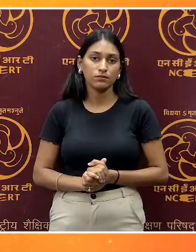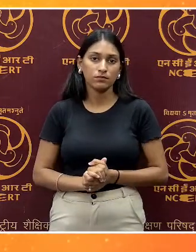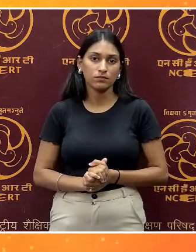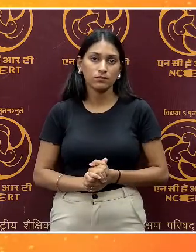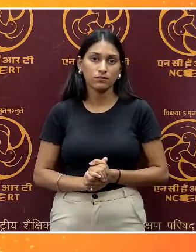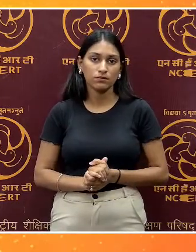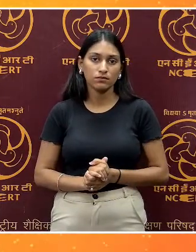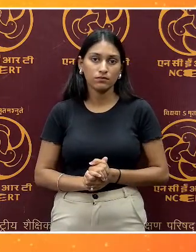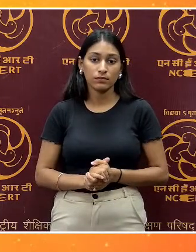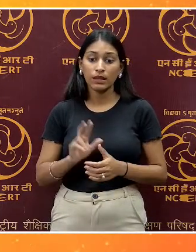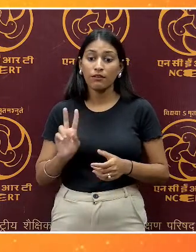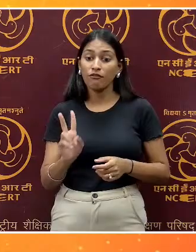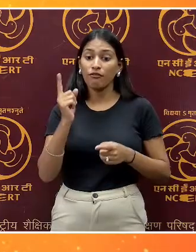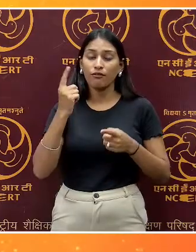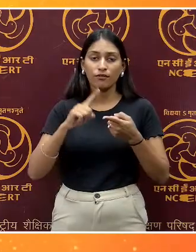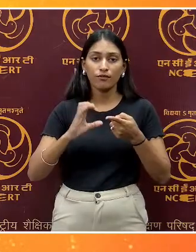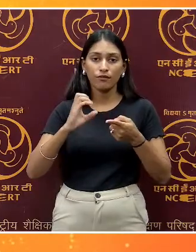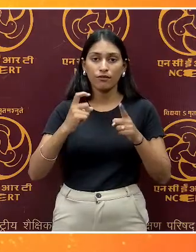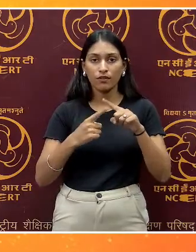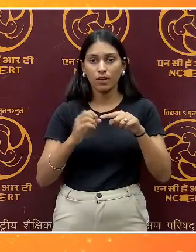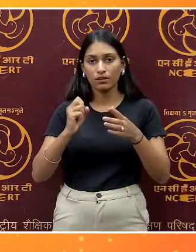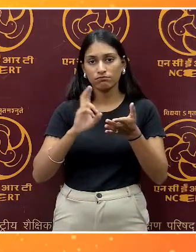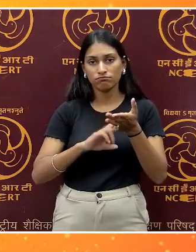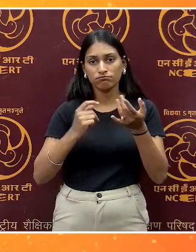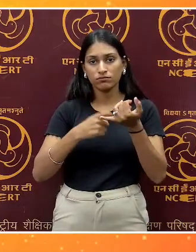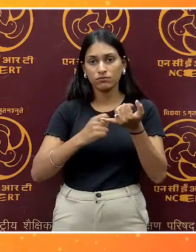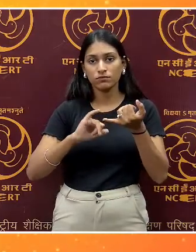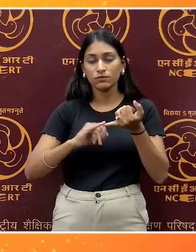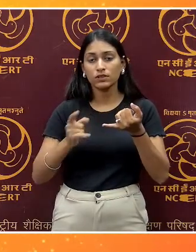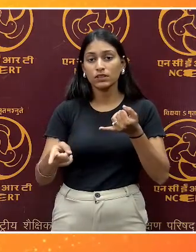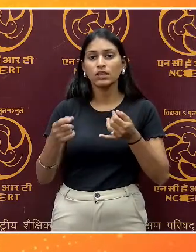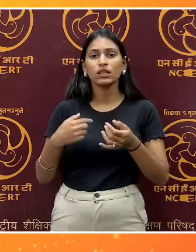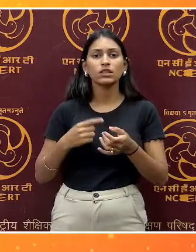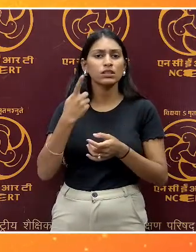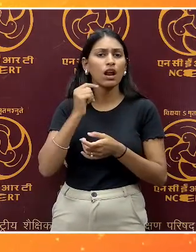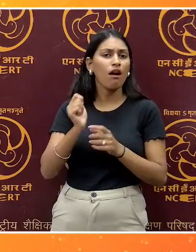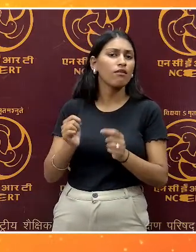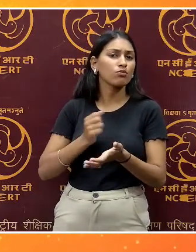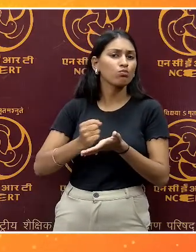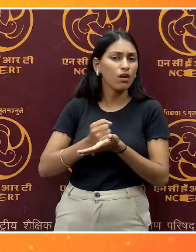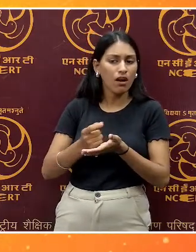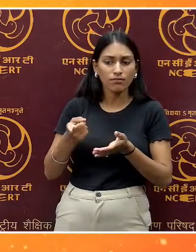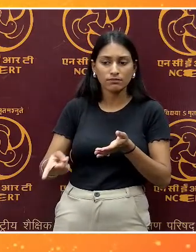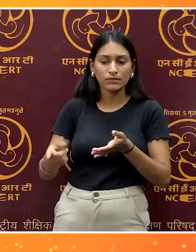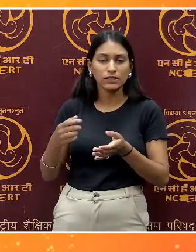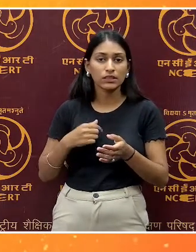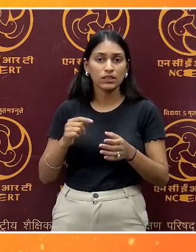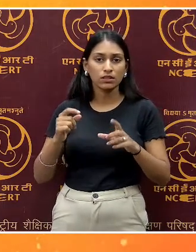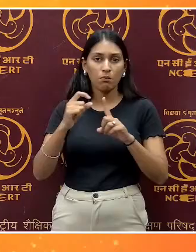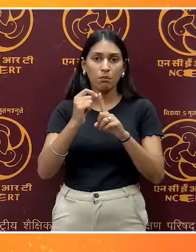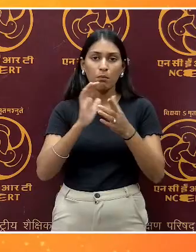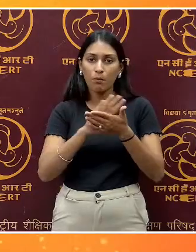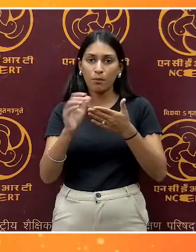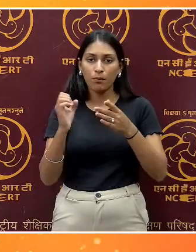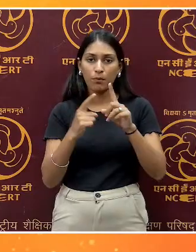Now, vectors at right angles, easy to add because here Pythagoras theorem can be applied.